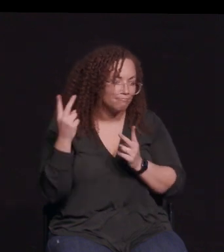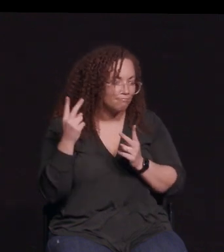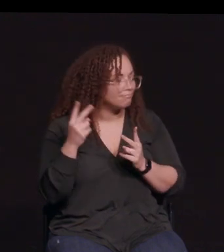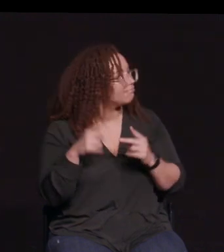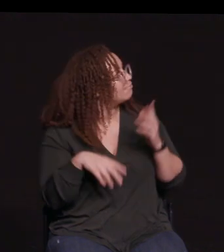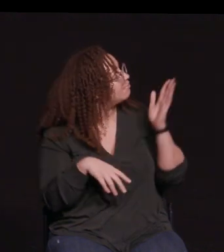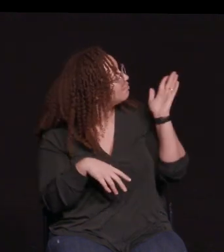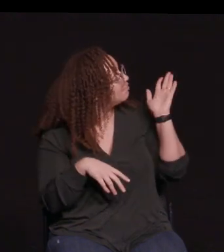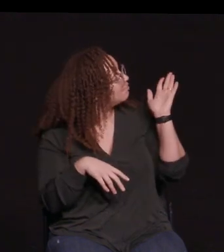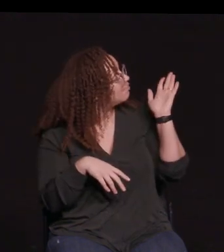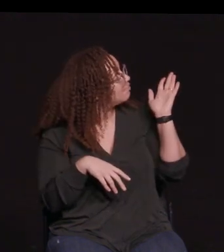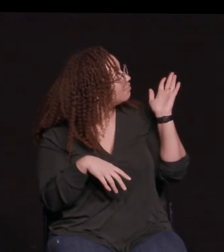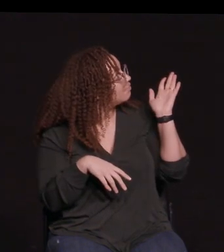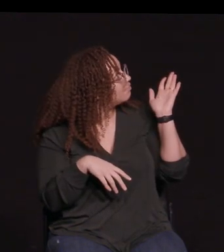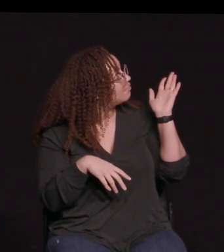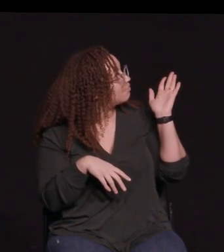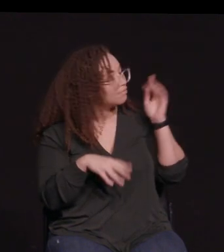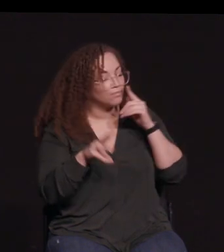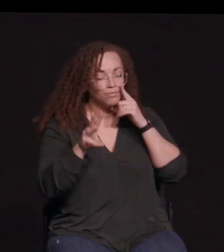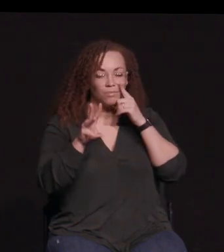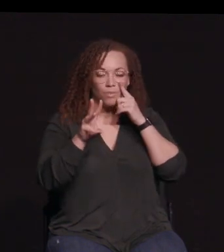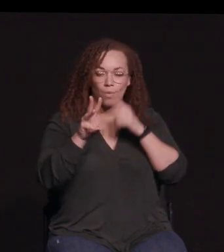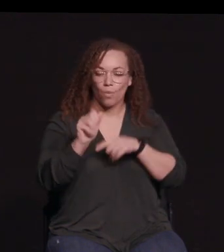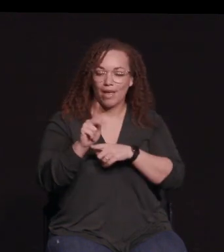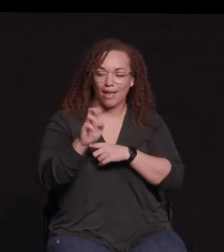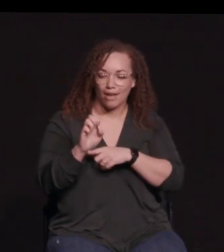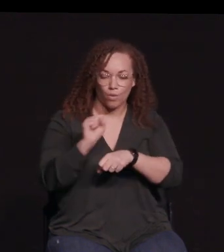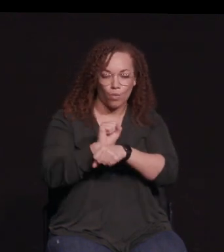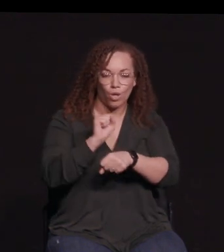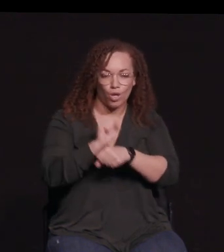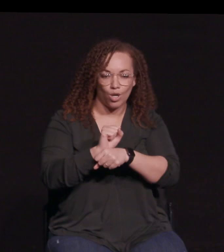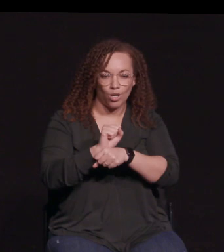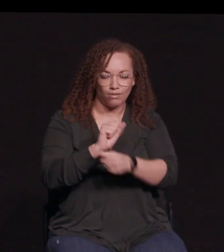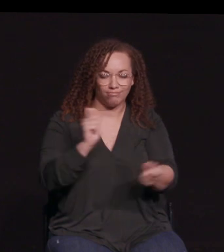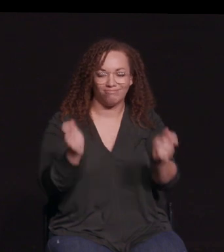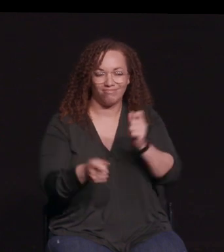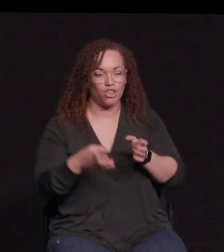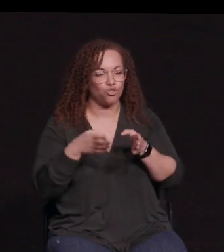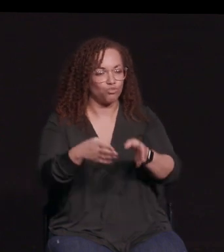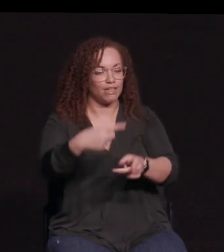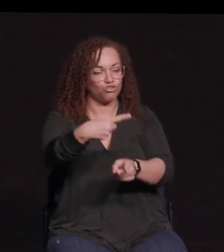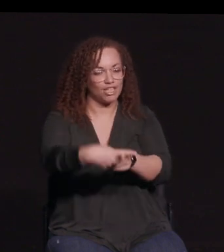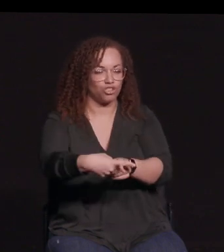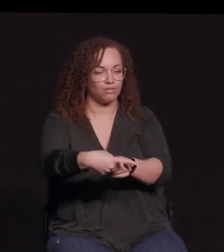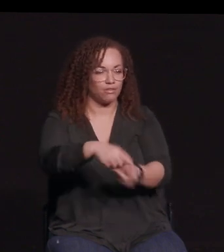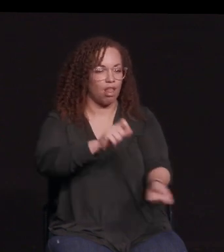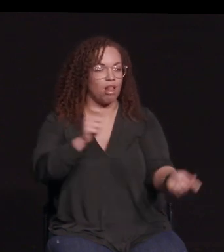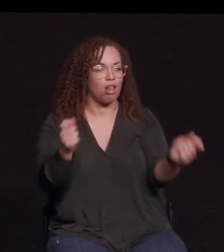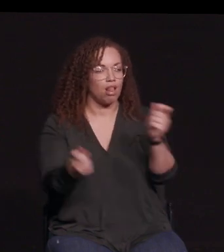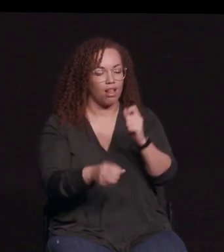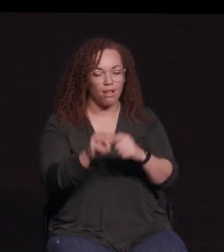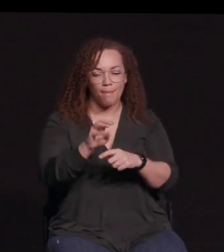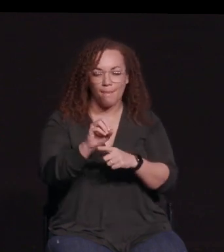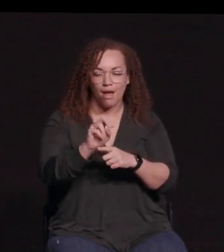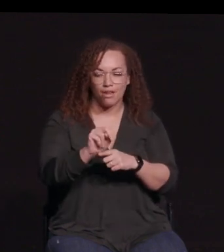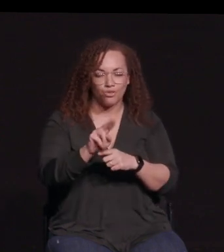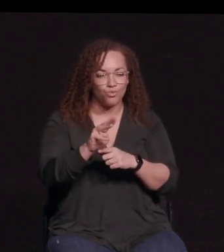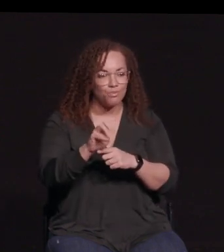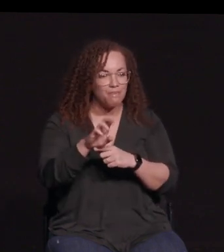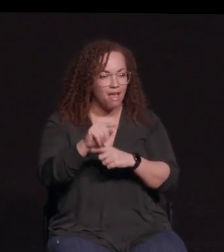Wake work transforms the street intersection into a monument to stolen life.